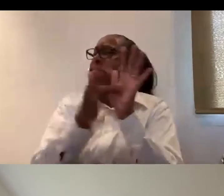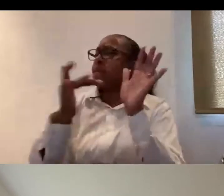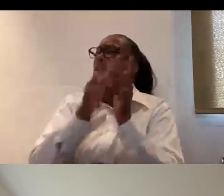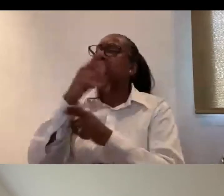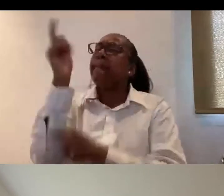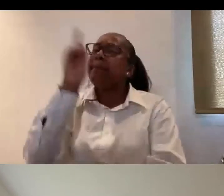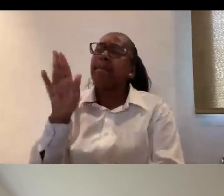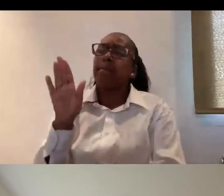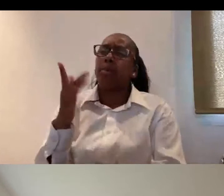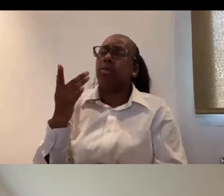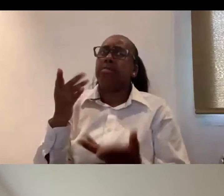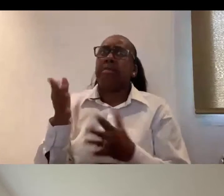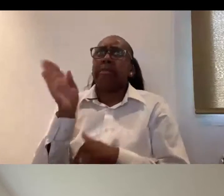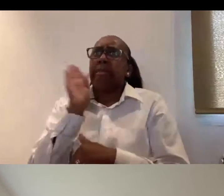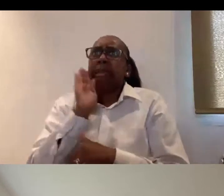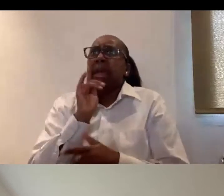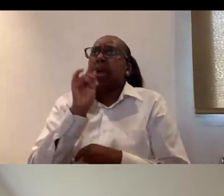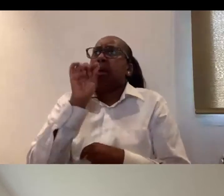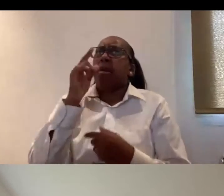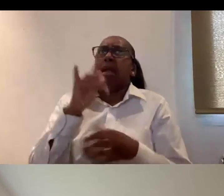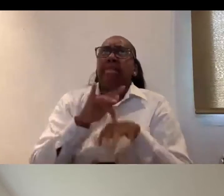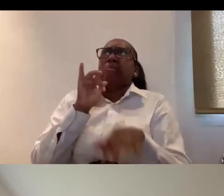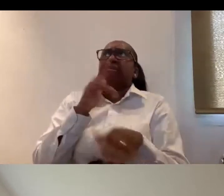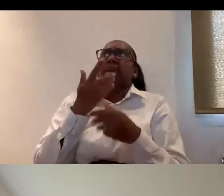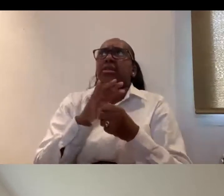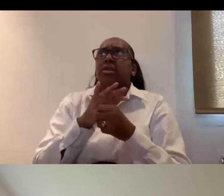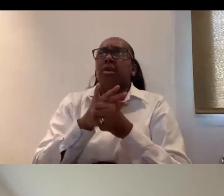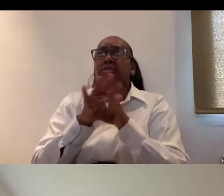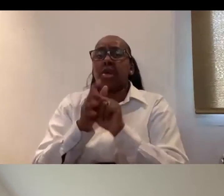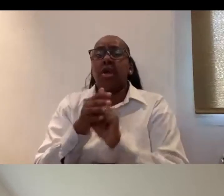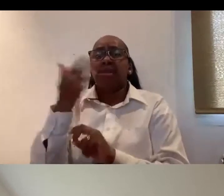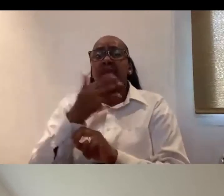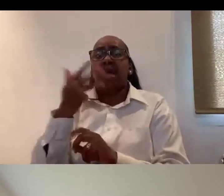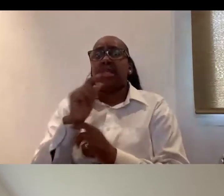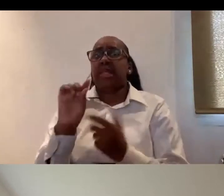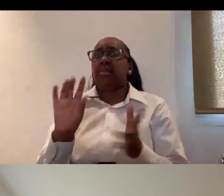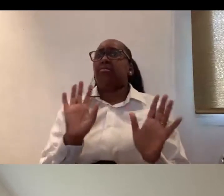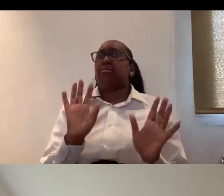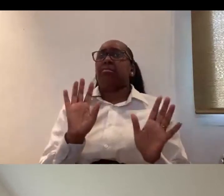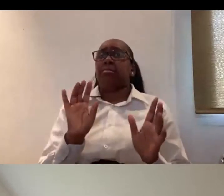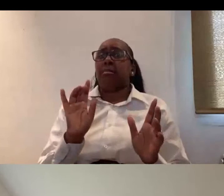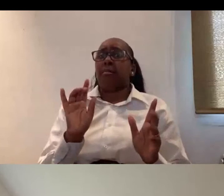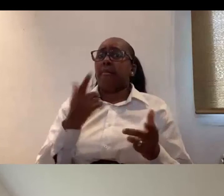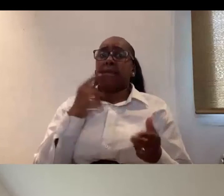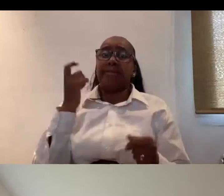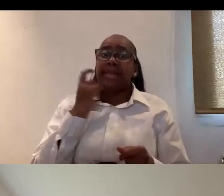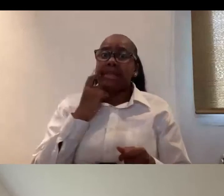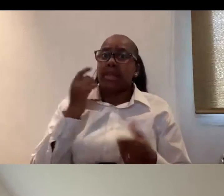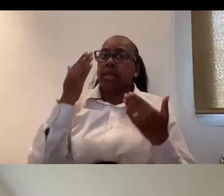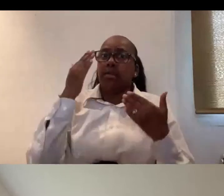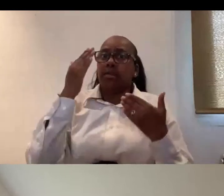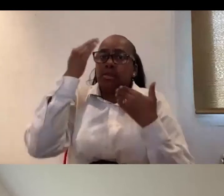that people hear what the effects of COVID-19 can be firsthand. It's very easy, if you don't